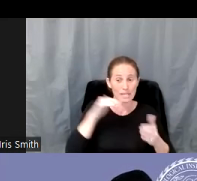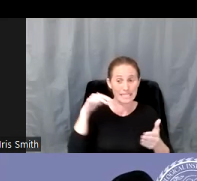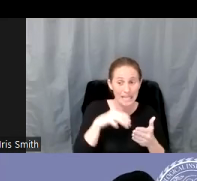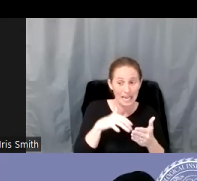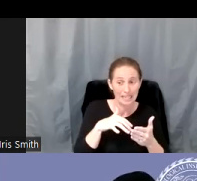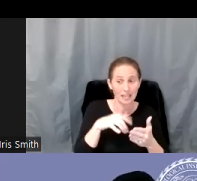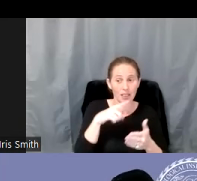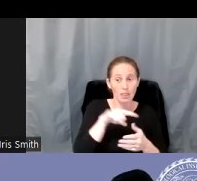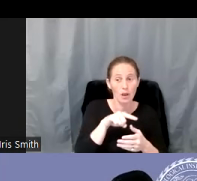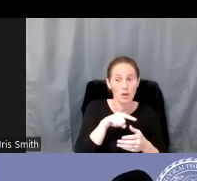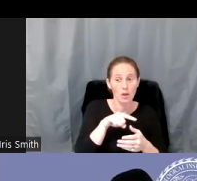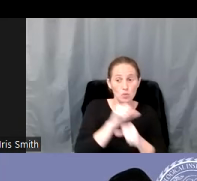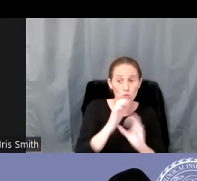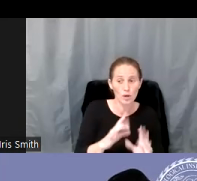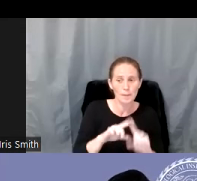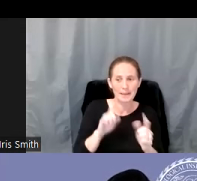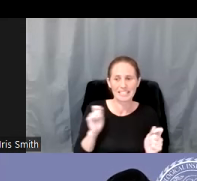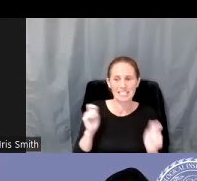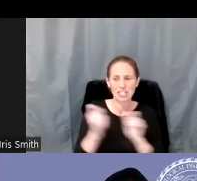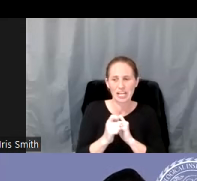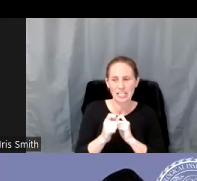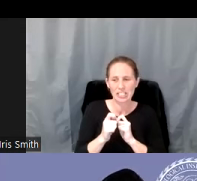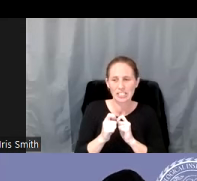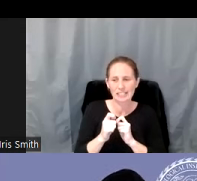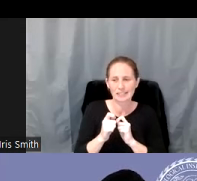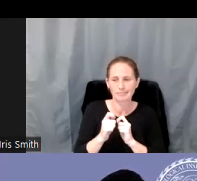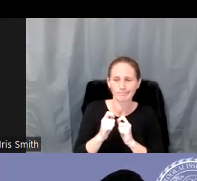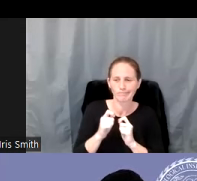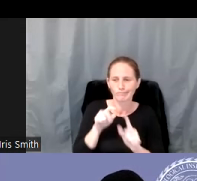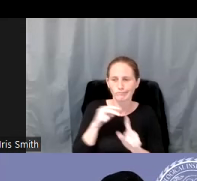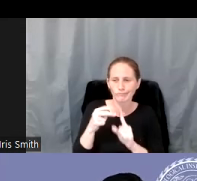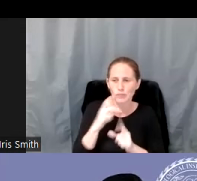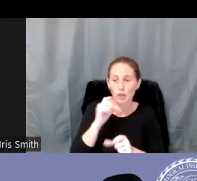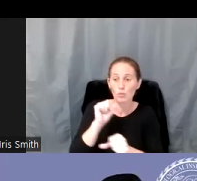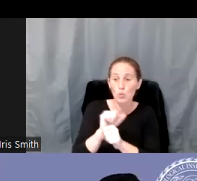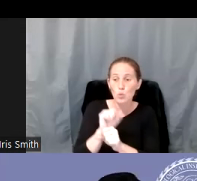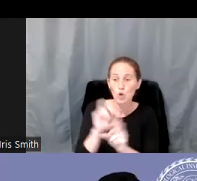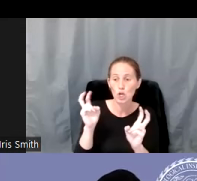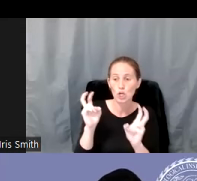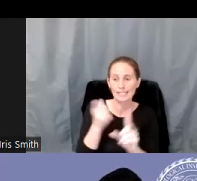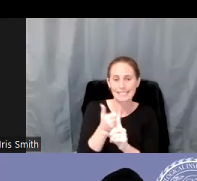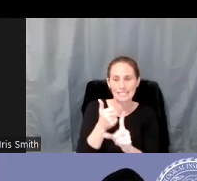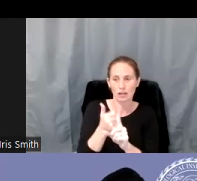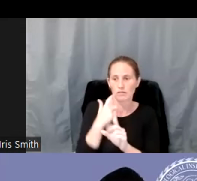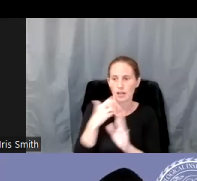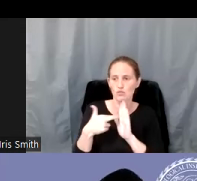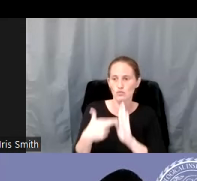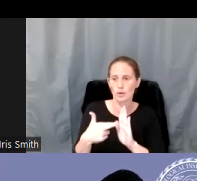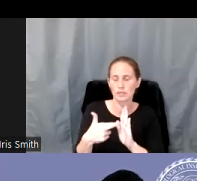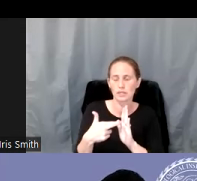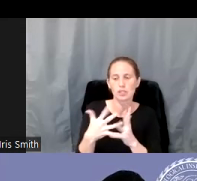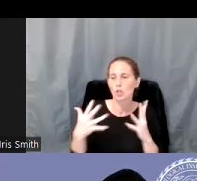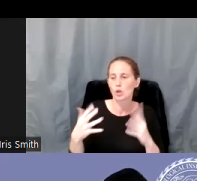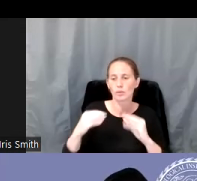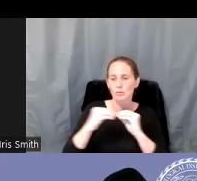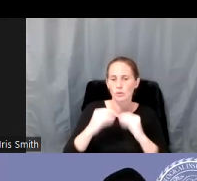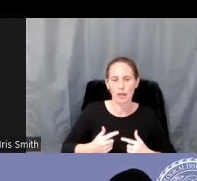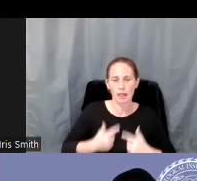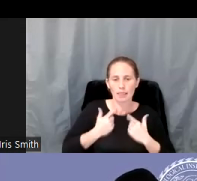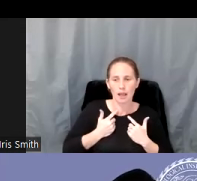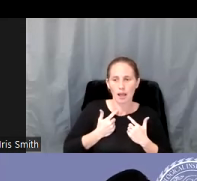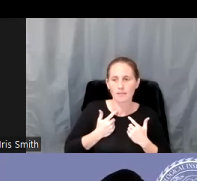but also to look at the changing nature of work and how work really comes to represent so much more in our lives